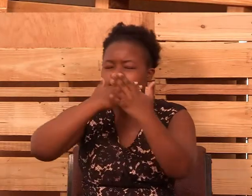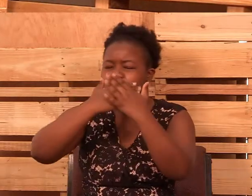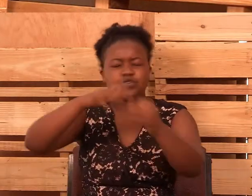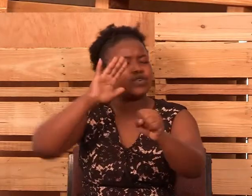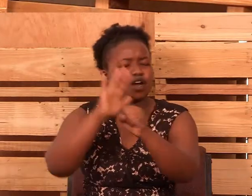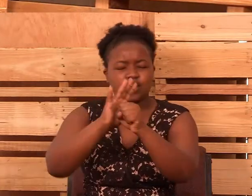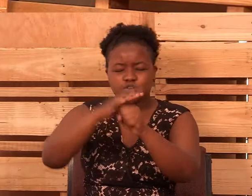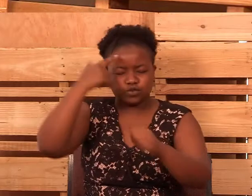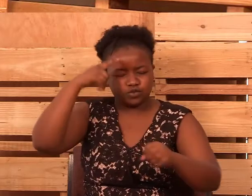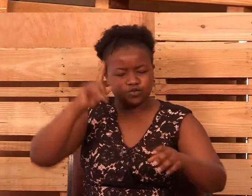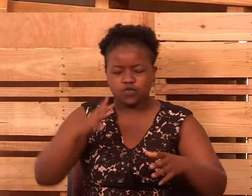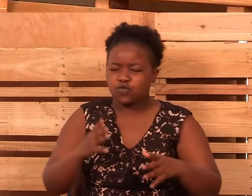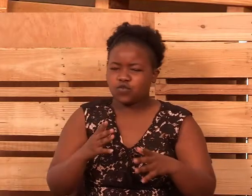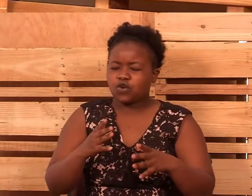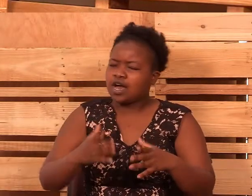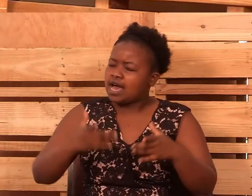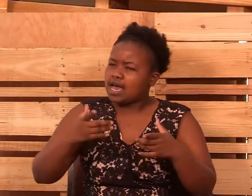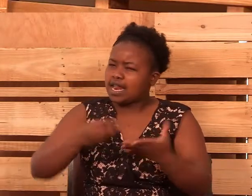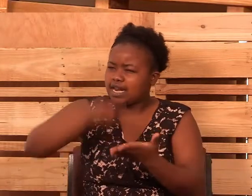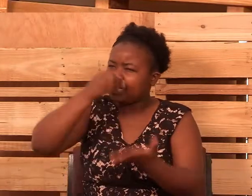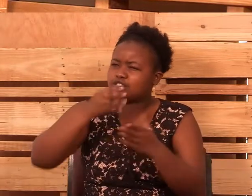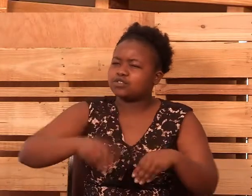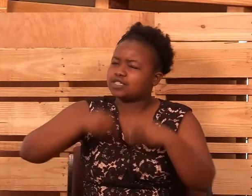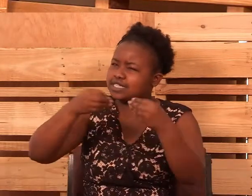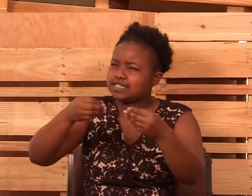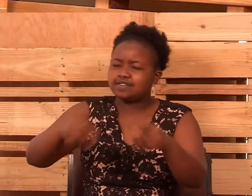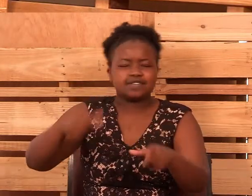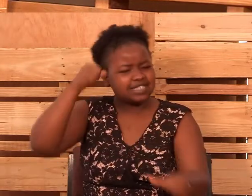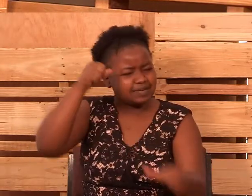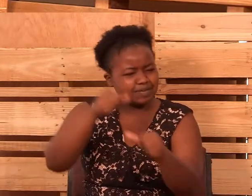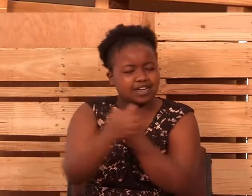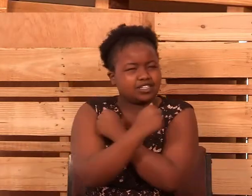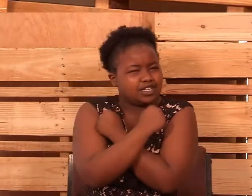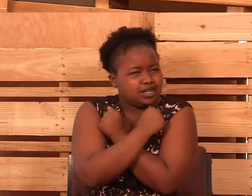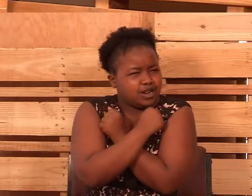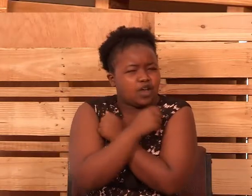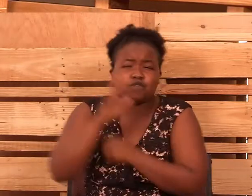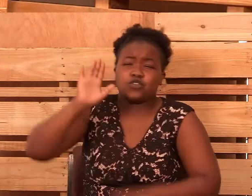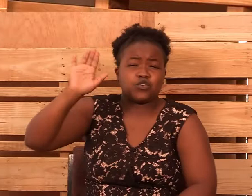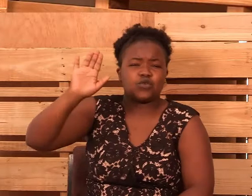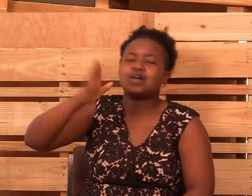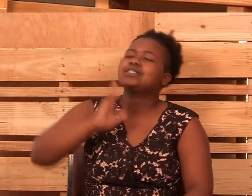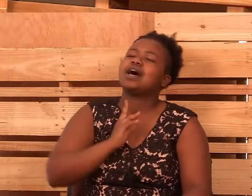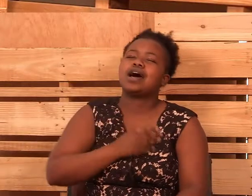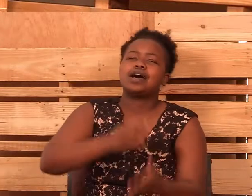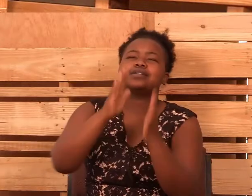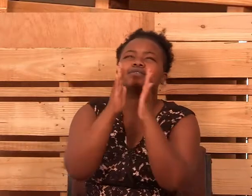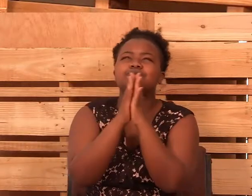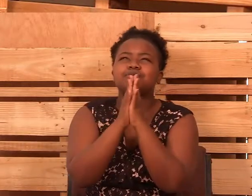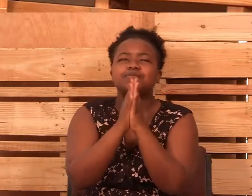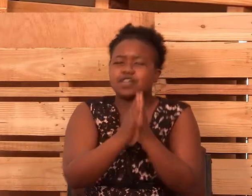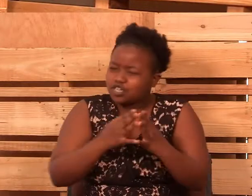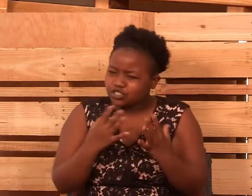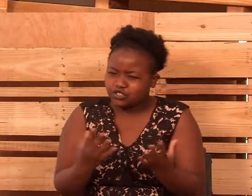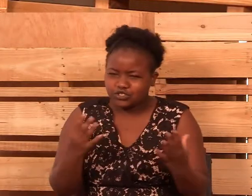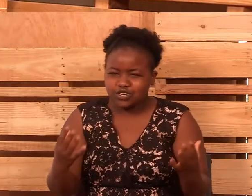your lesson. Thank you for reminding us about your love. We pray, dear Lord, as children,